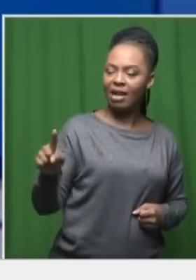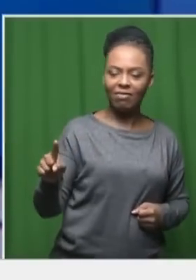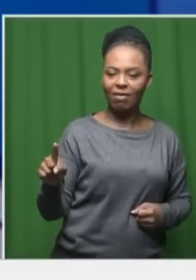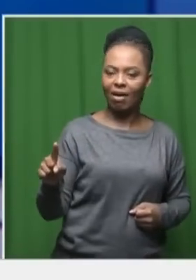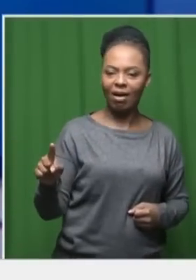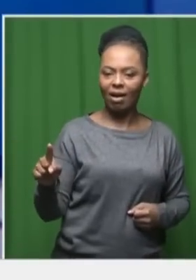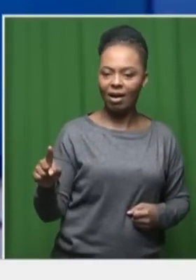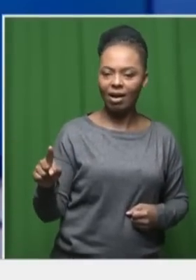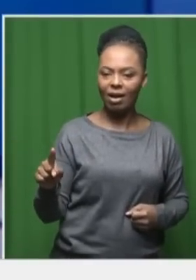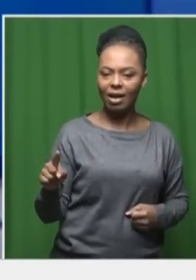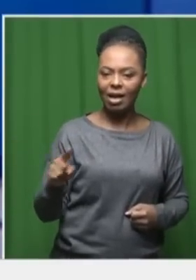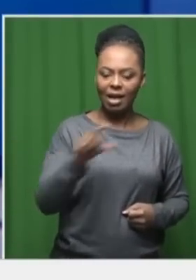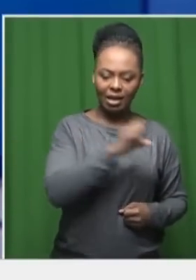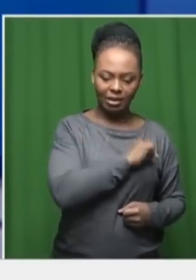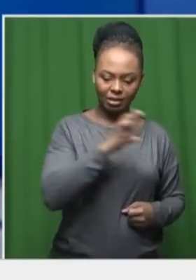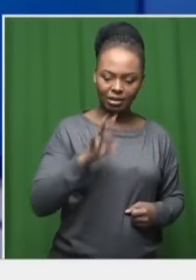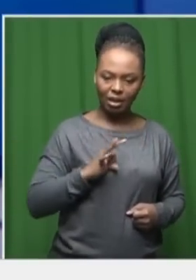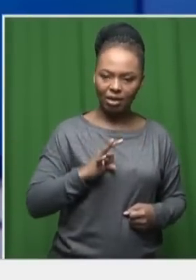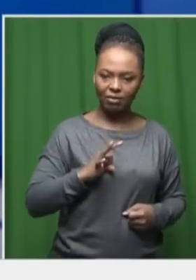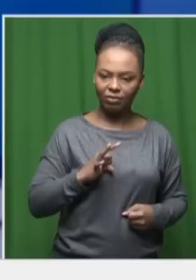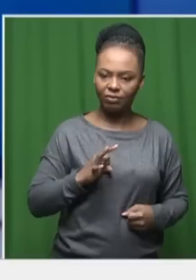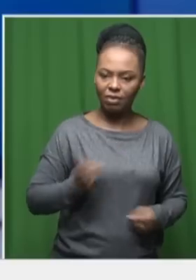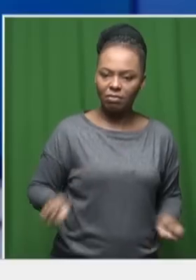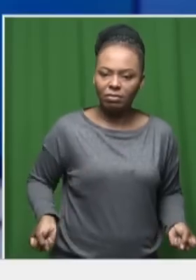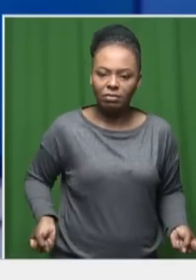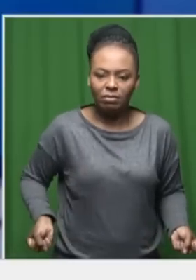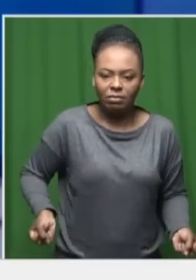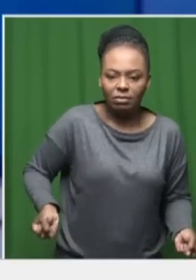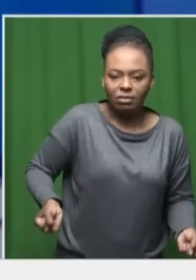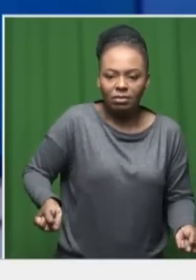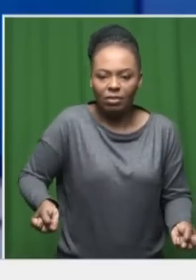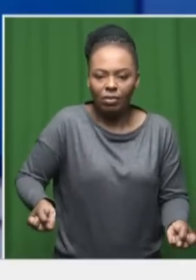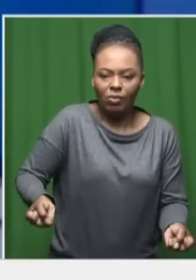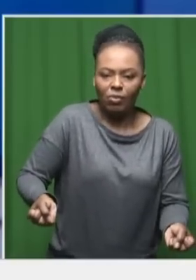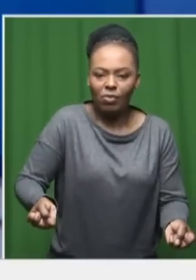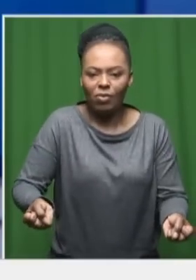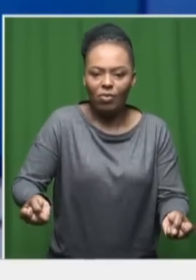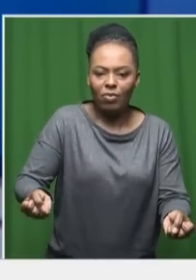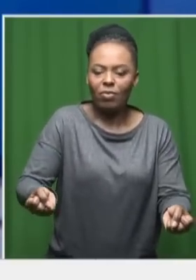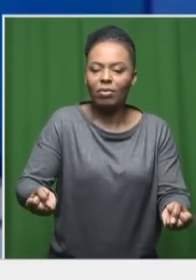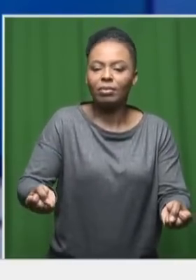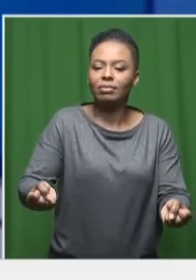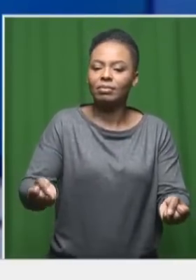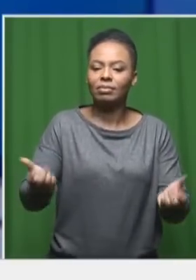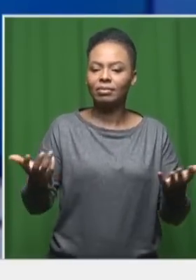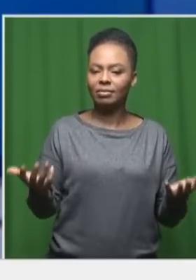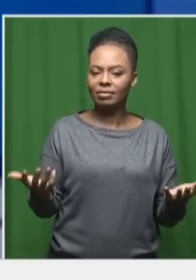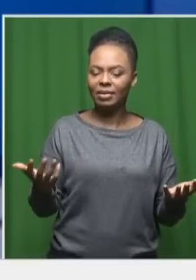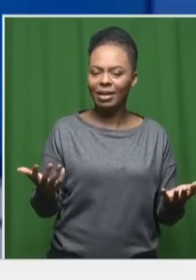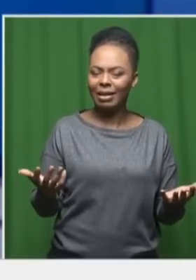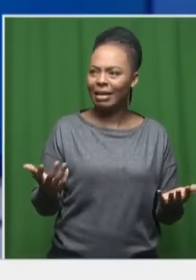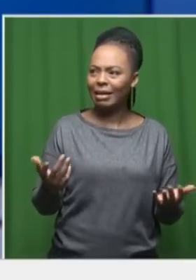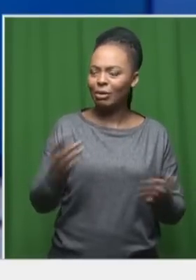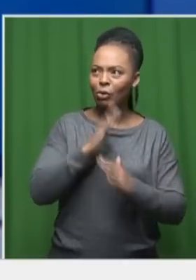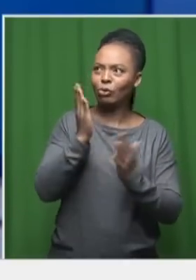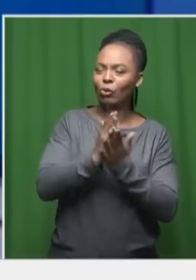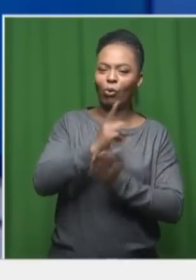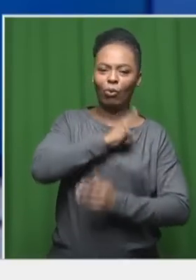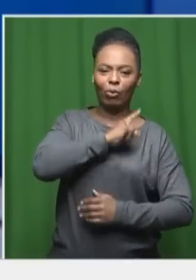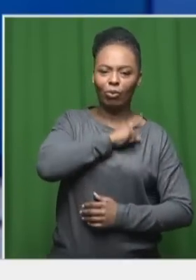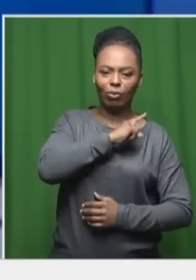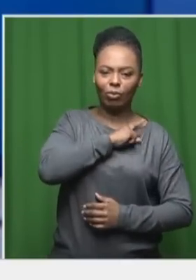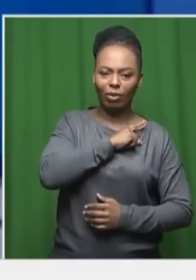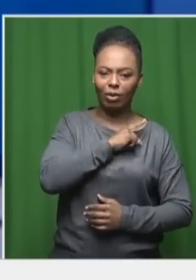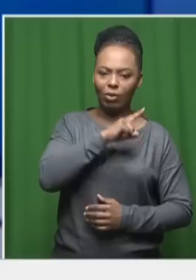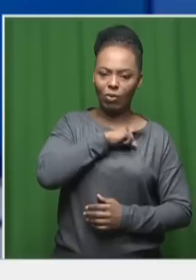have the staff complement where people are literally at your beck and call. Not sure why, because if you look